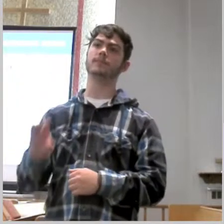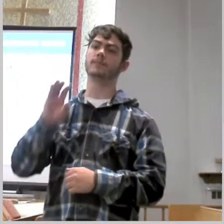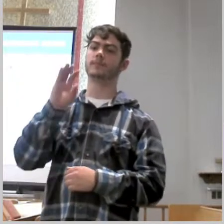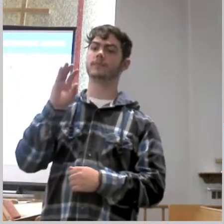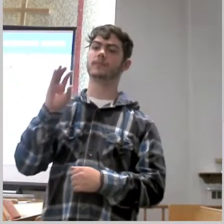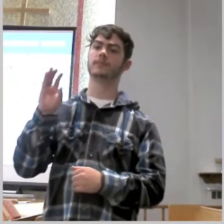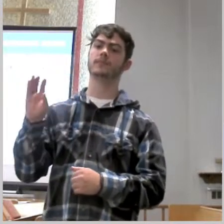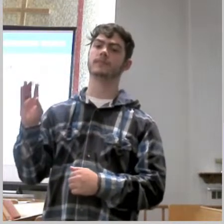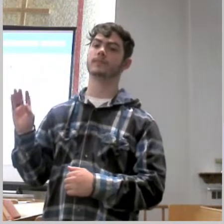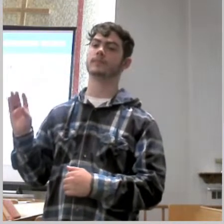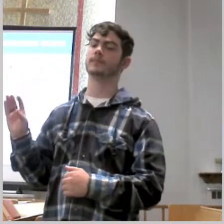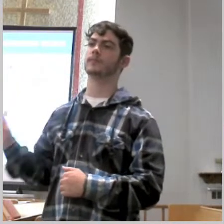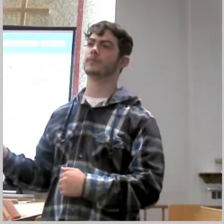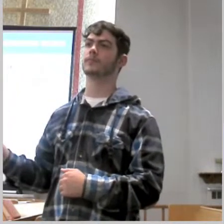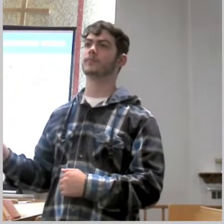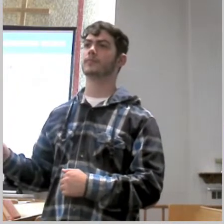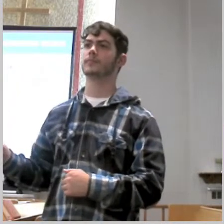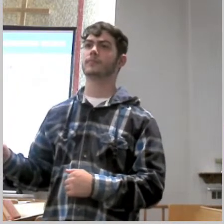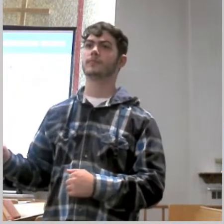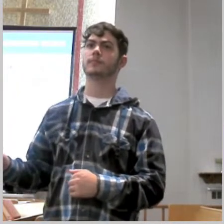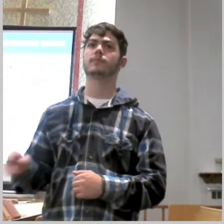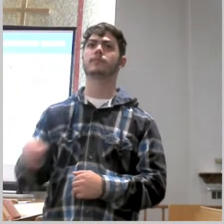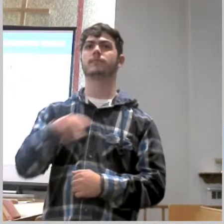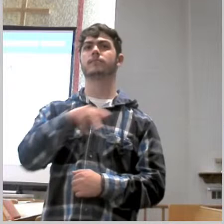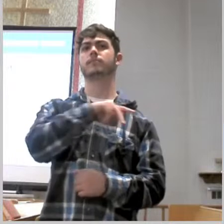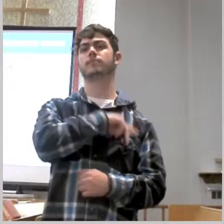one just